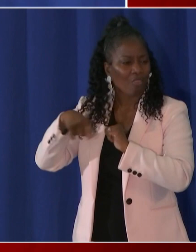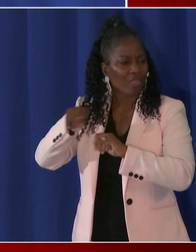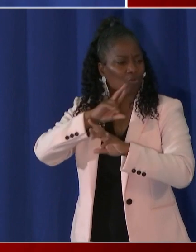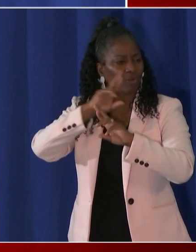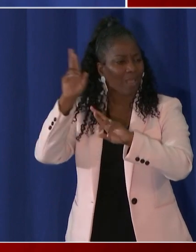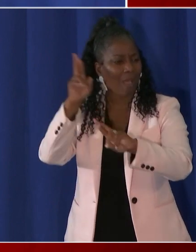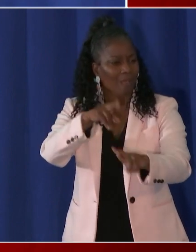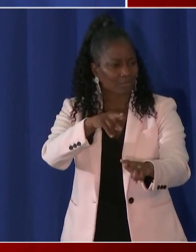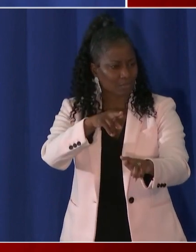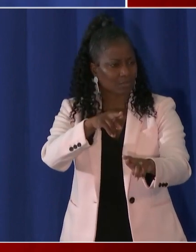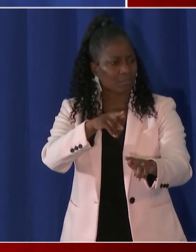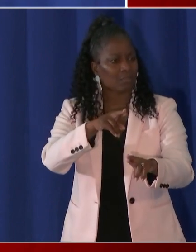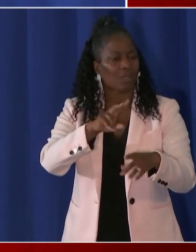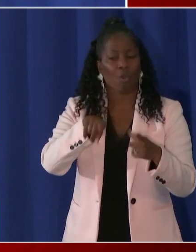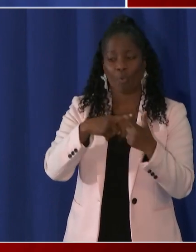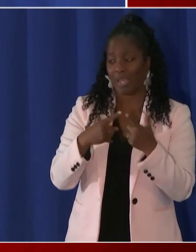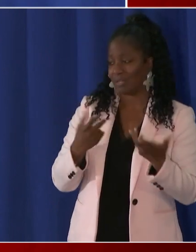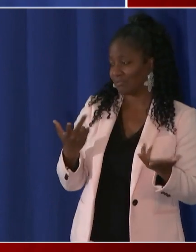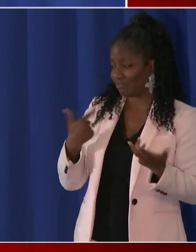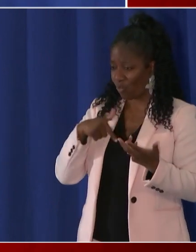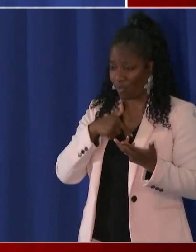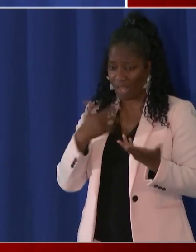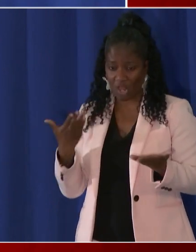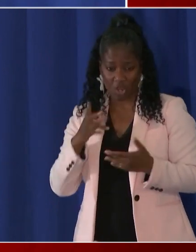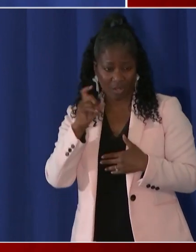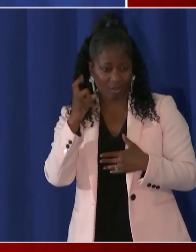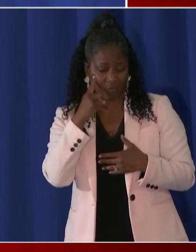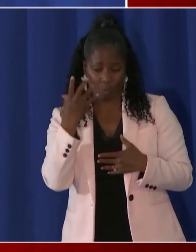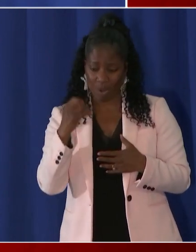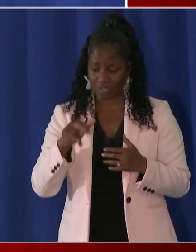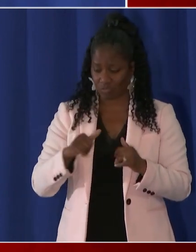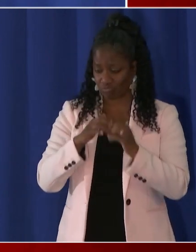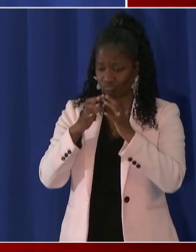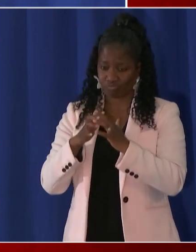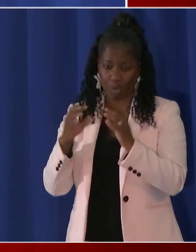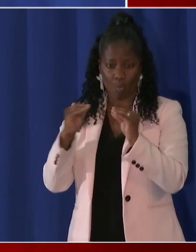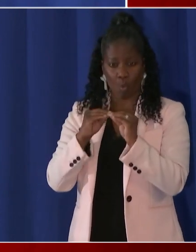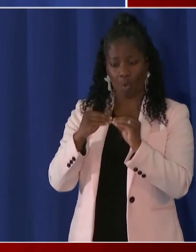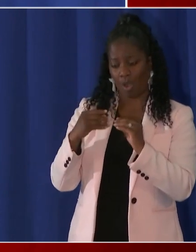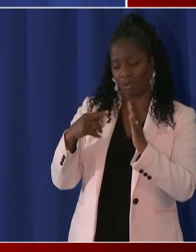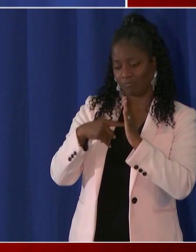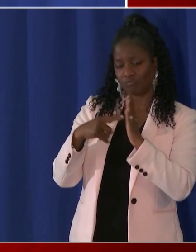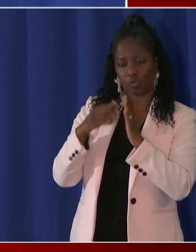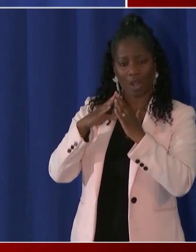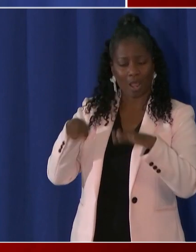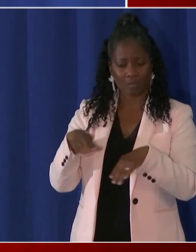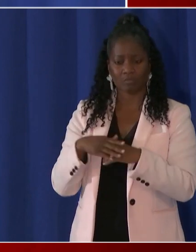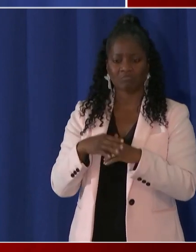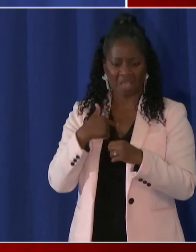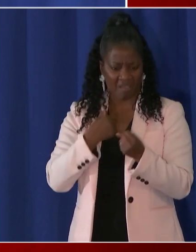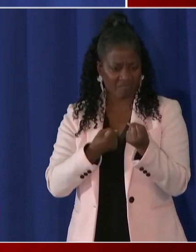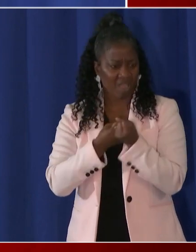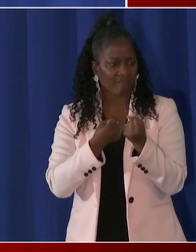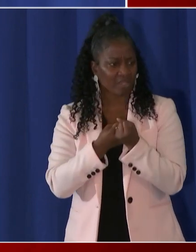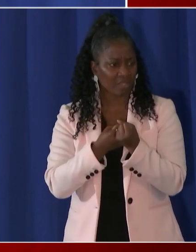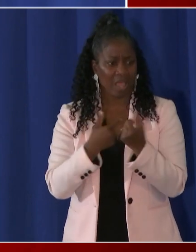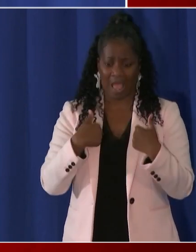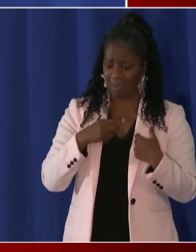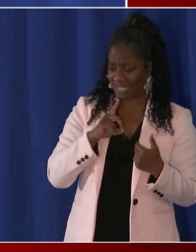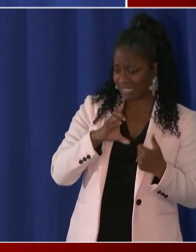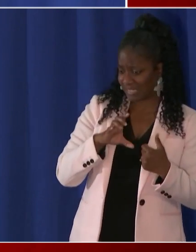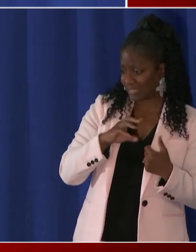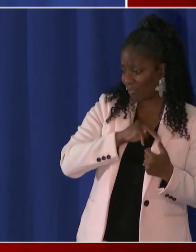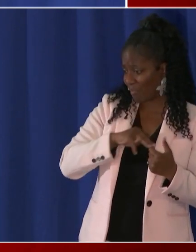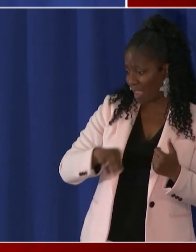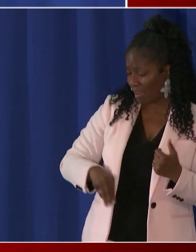react when we in the government want to build more housing. I, for one, have advocated that Montgomery County, and I'm the DC mayor, I